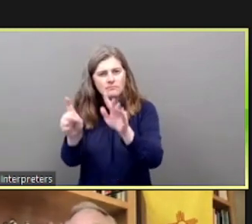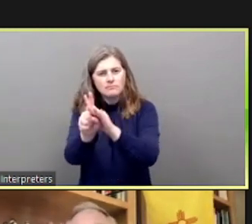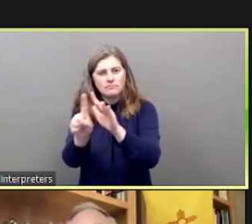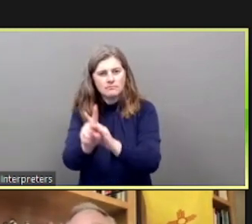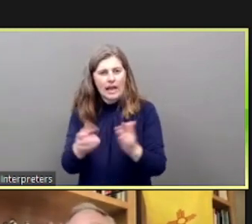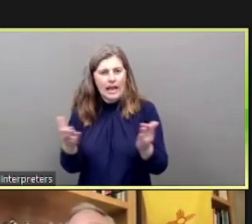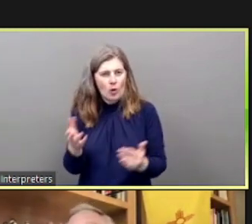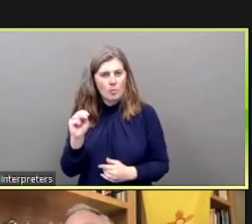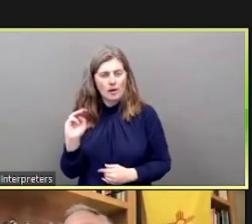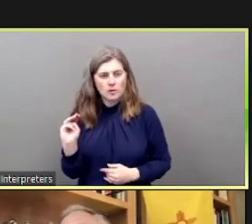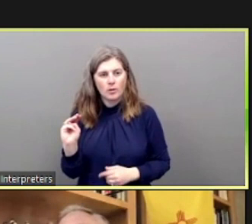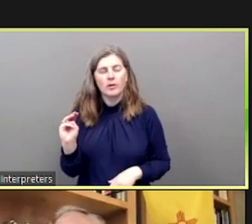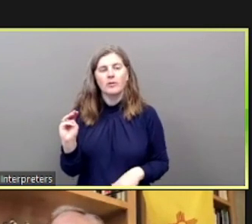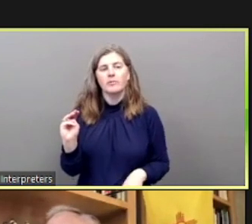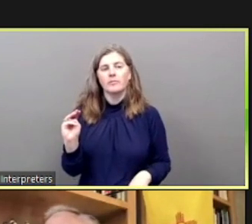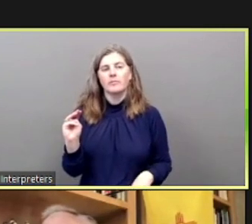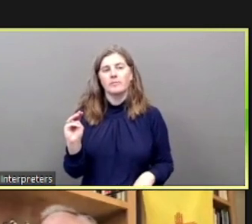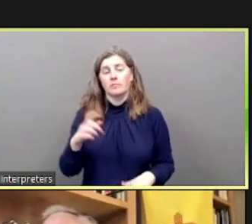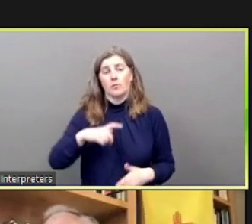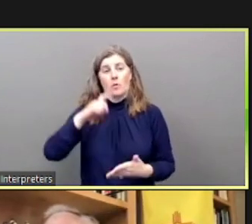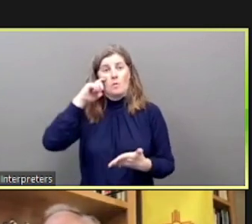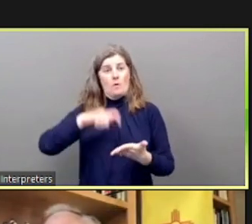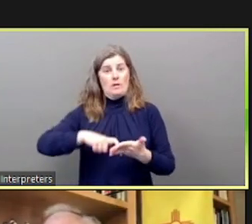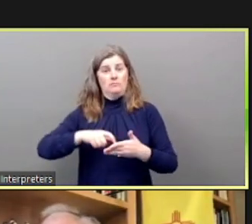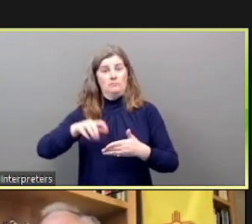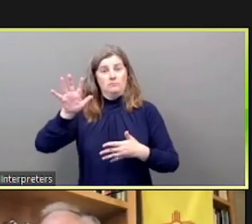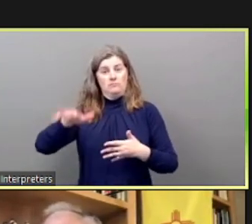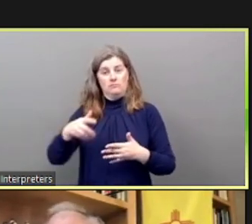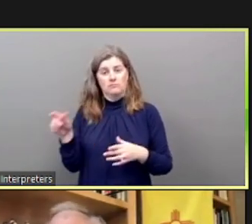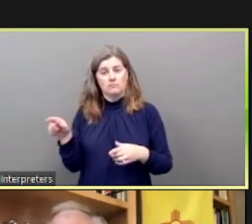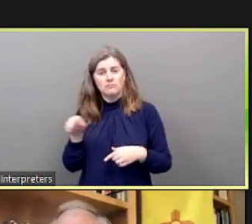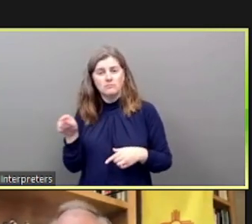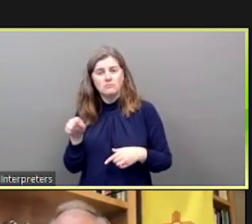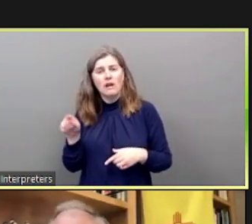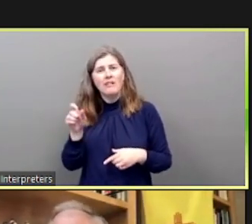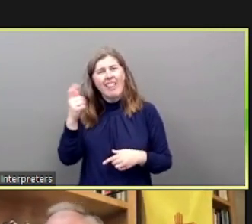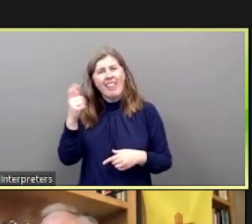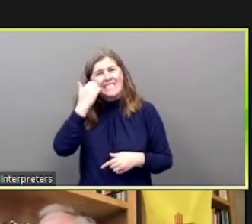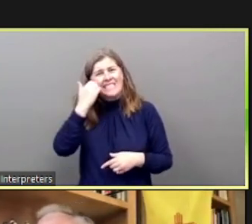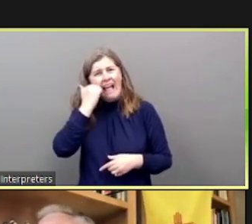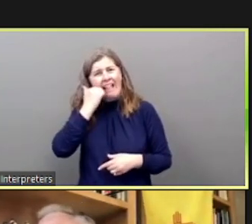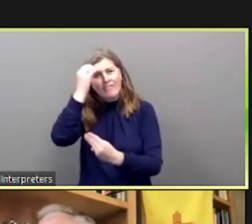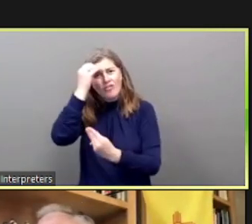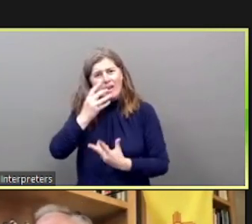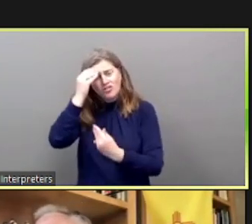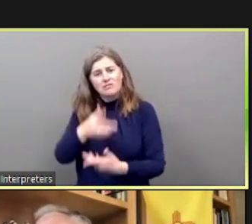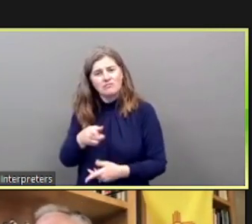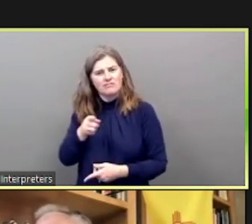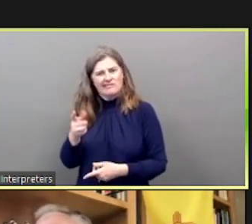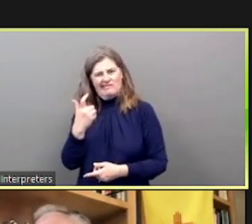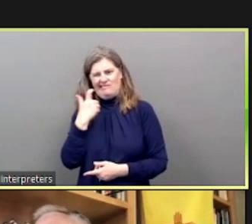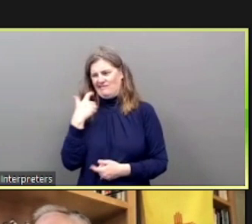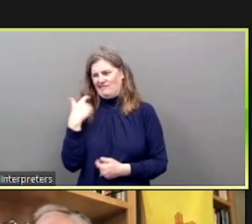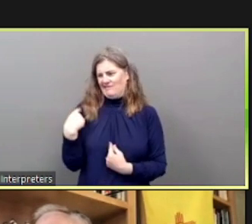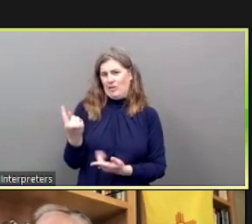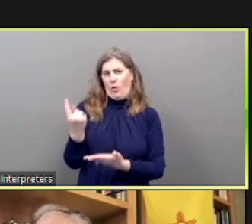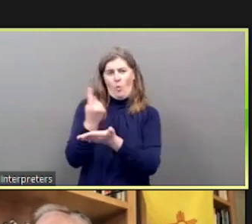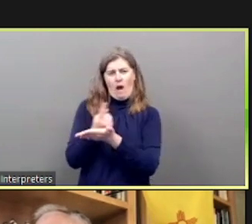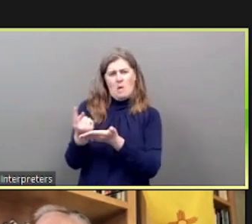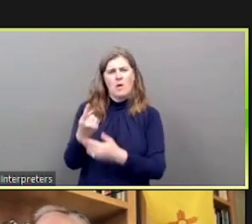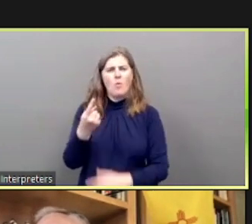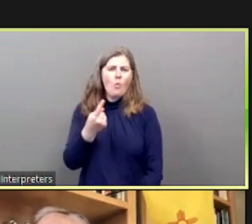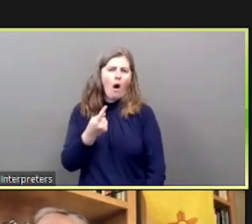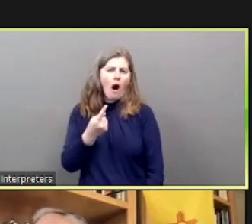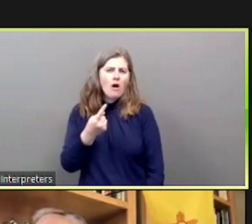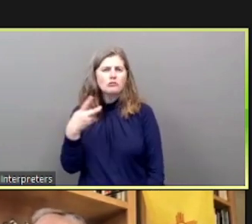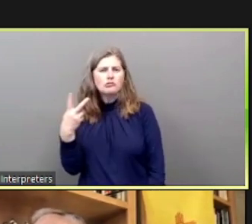Mexico. And you can see here, it's been, and these are daily reports. So lately in the past week, it's been 1 or 2 per